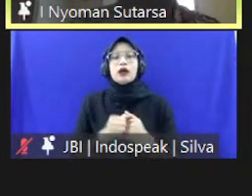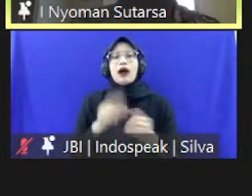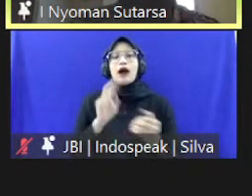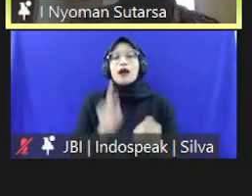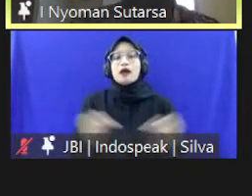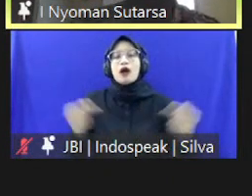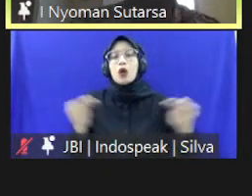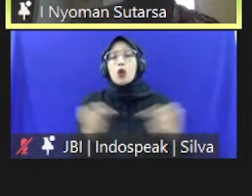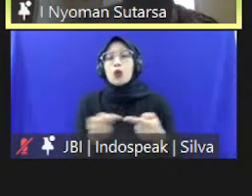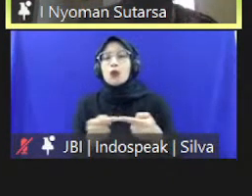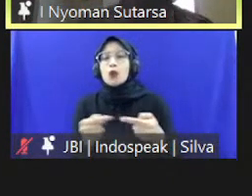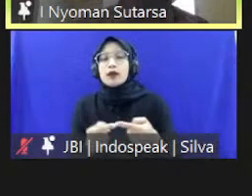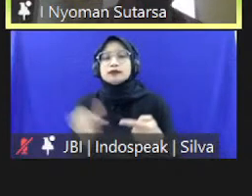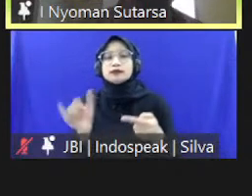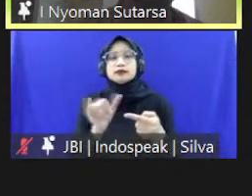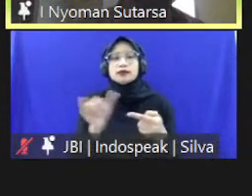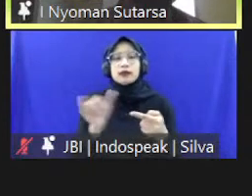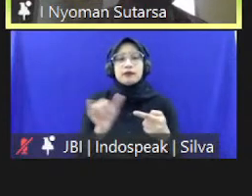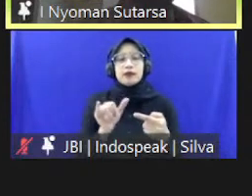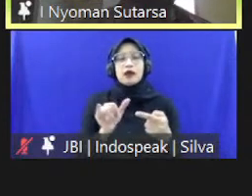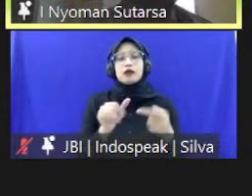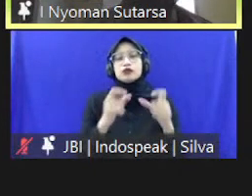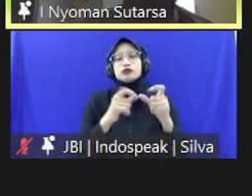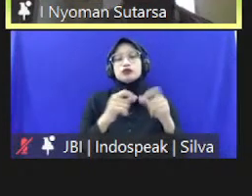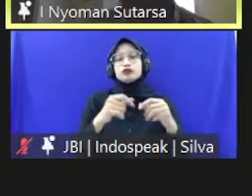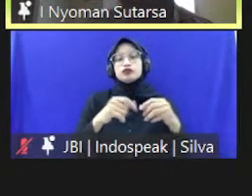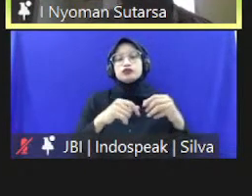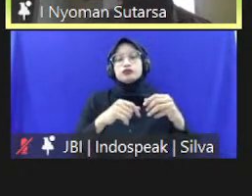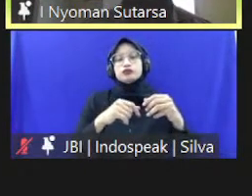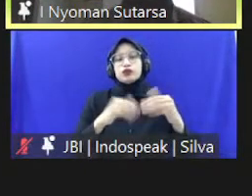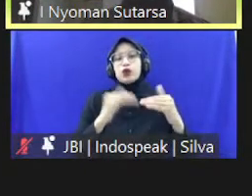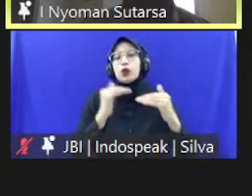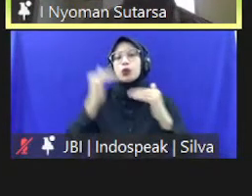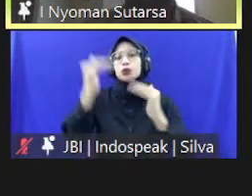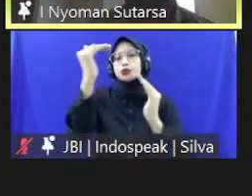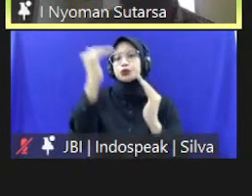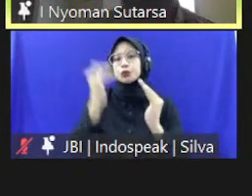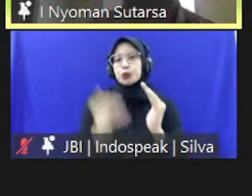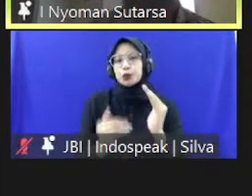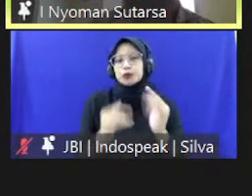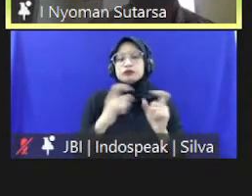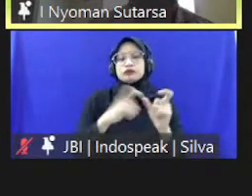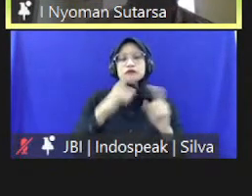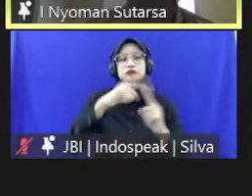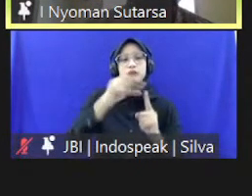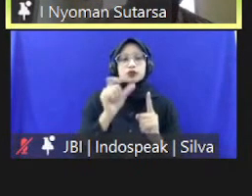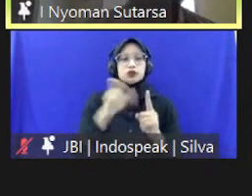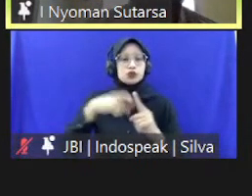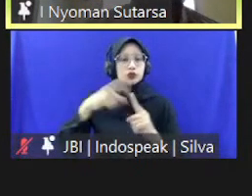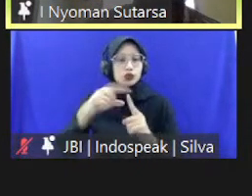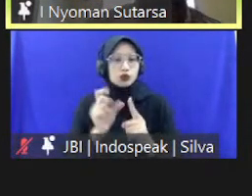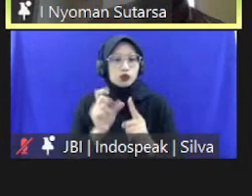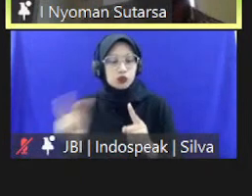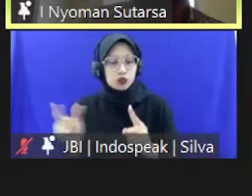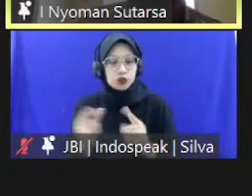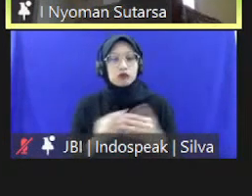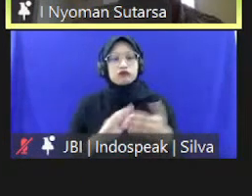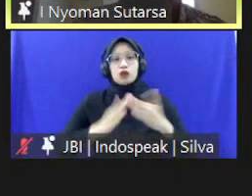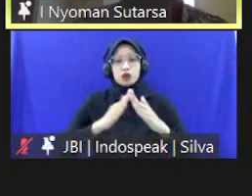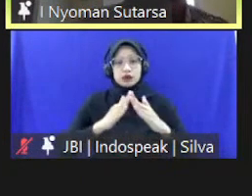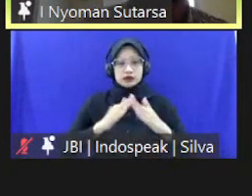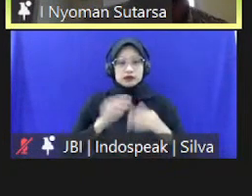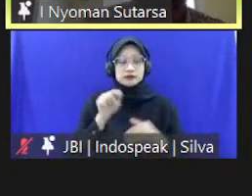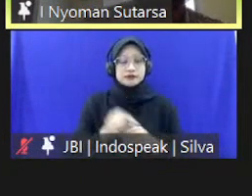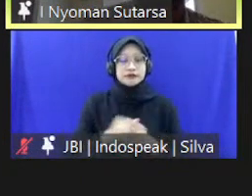and privilege that operate simultaneously at the individual levels as well as at the community level. So